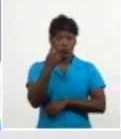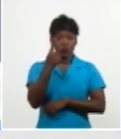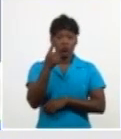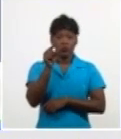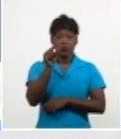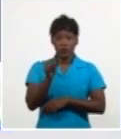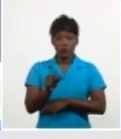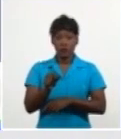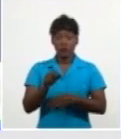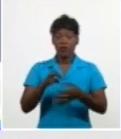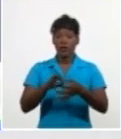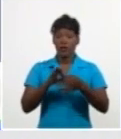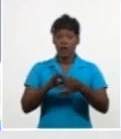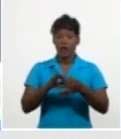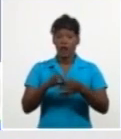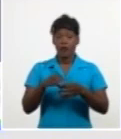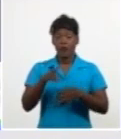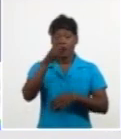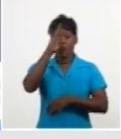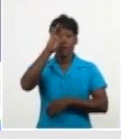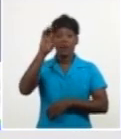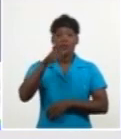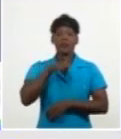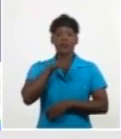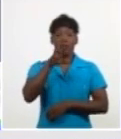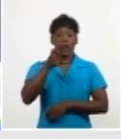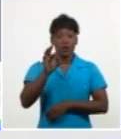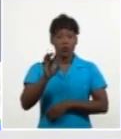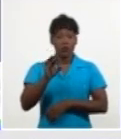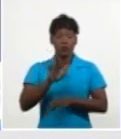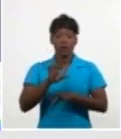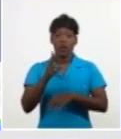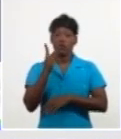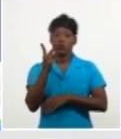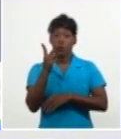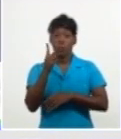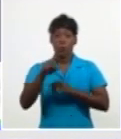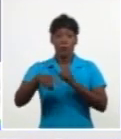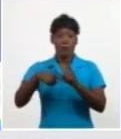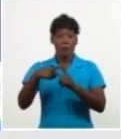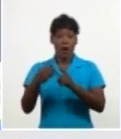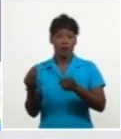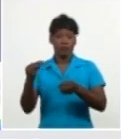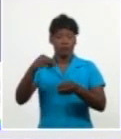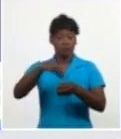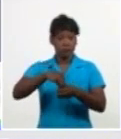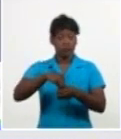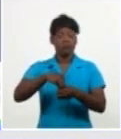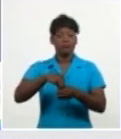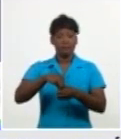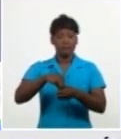the Salvador Allende Hospital. 2 more patients added in that hospital, and